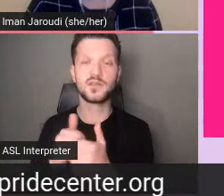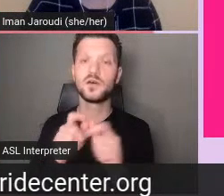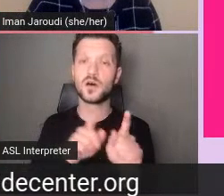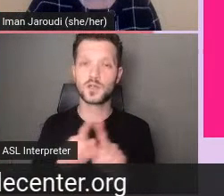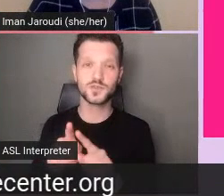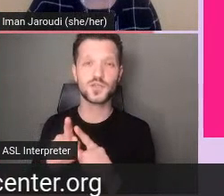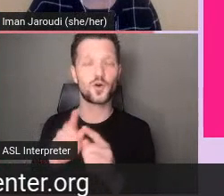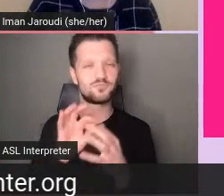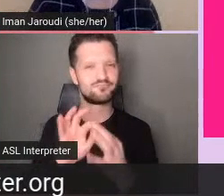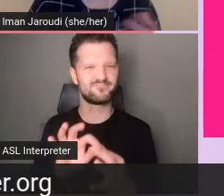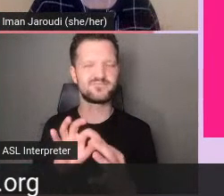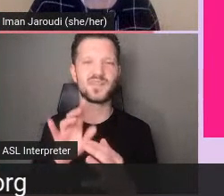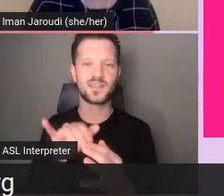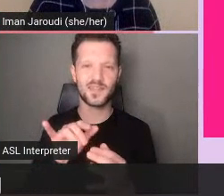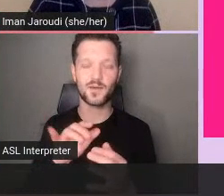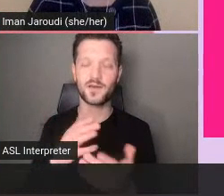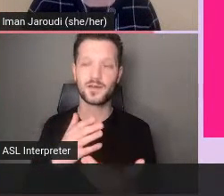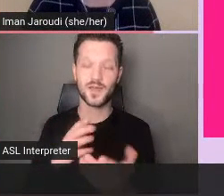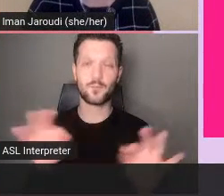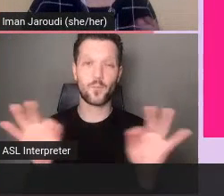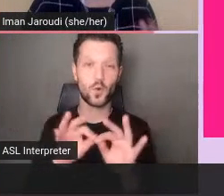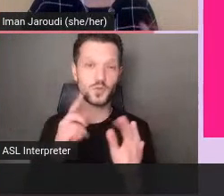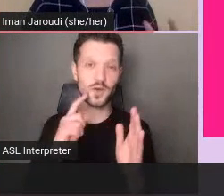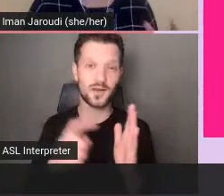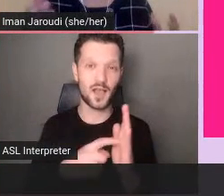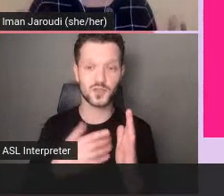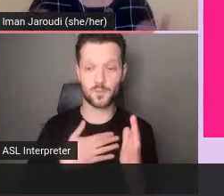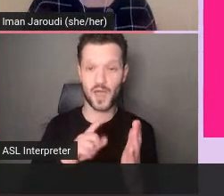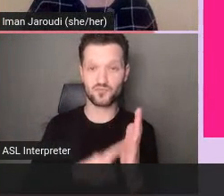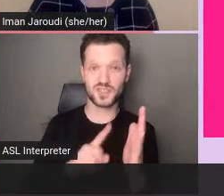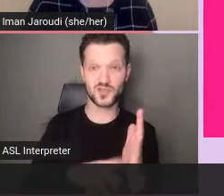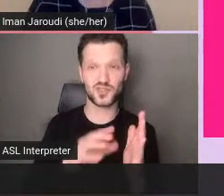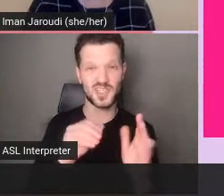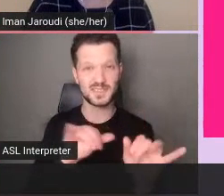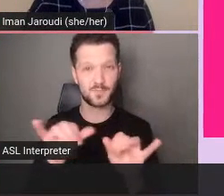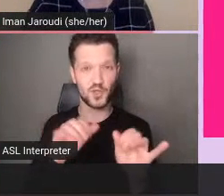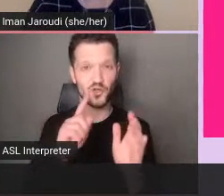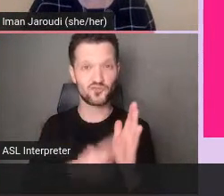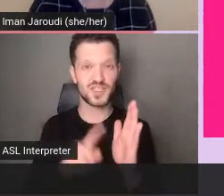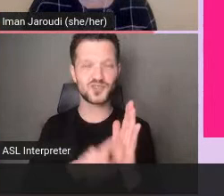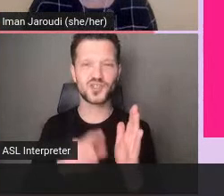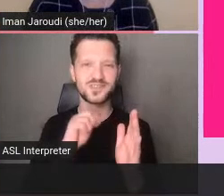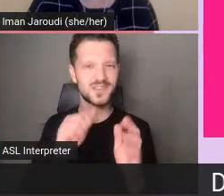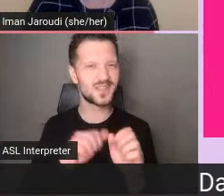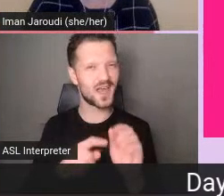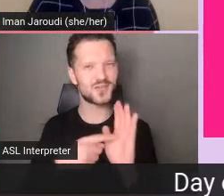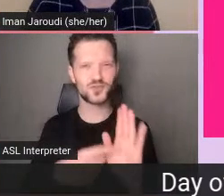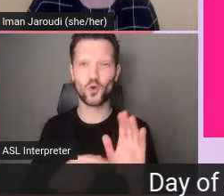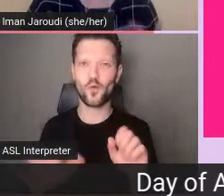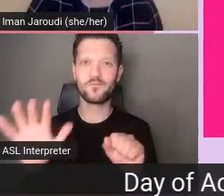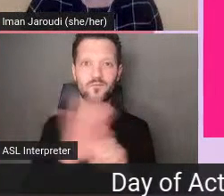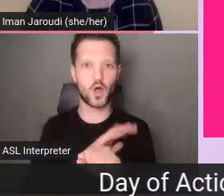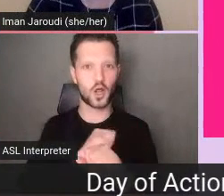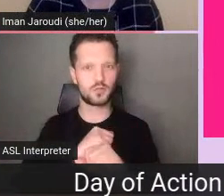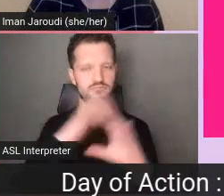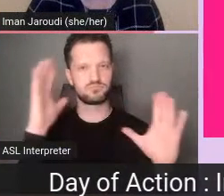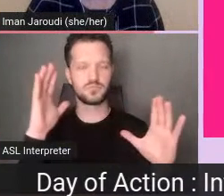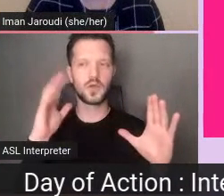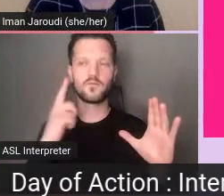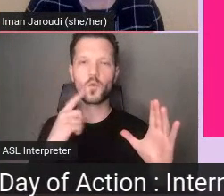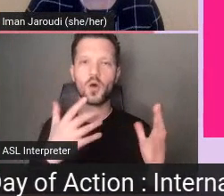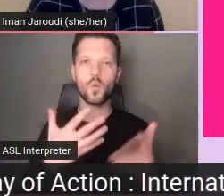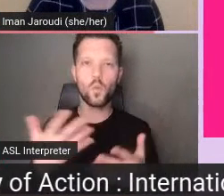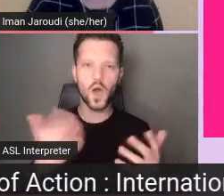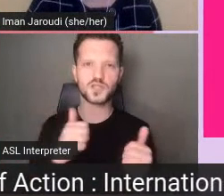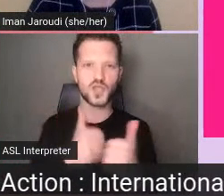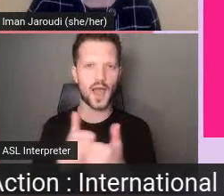that my research and research like it overall paints a pretty incomplete picture of the challenges facing trans folks and especially trans women